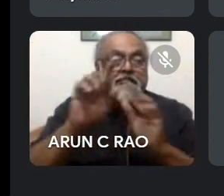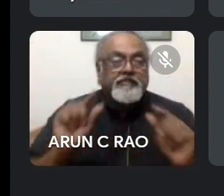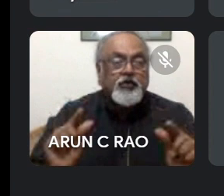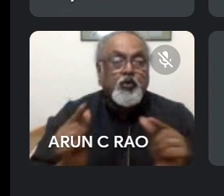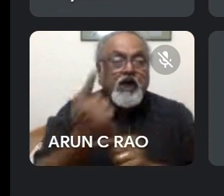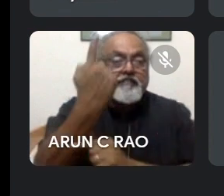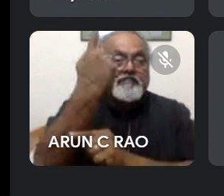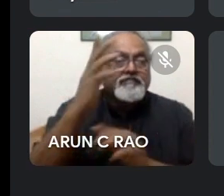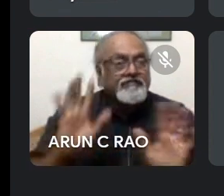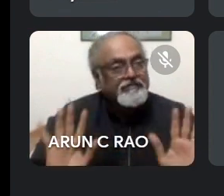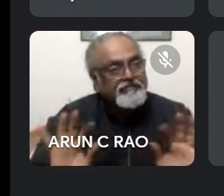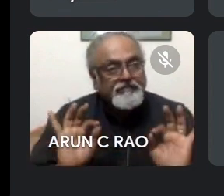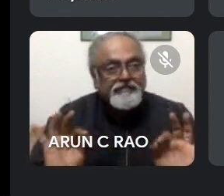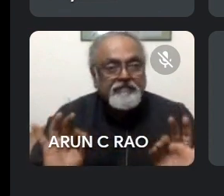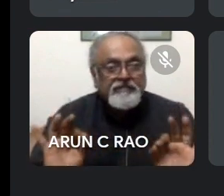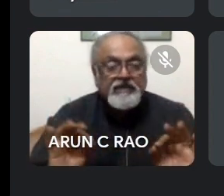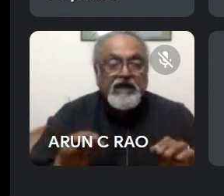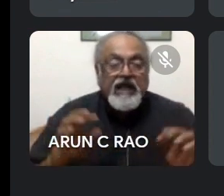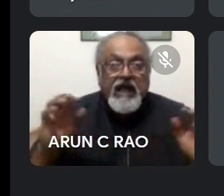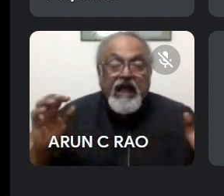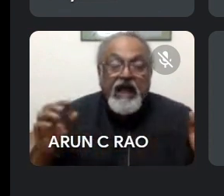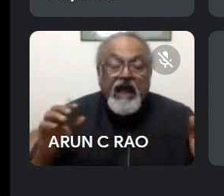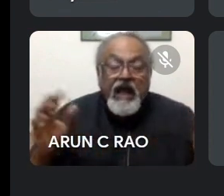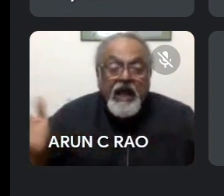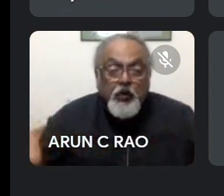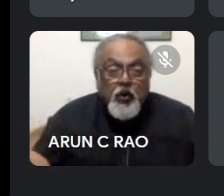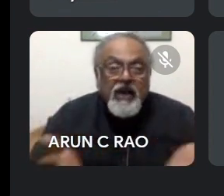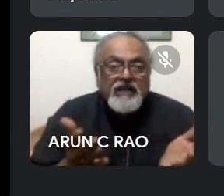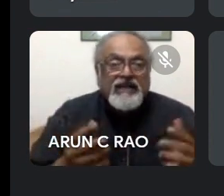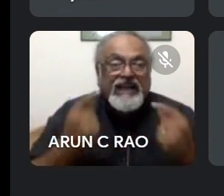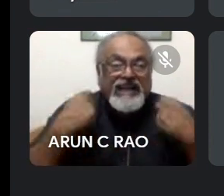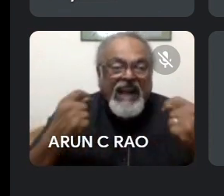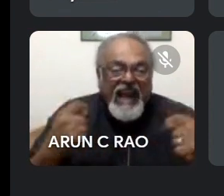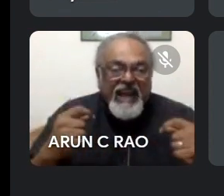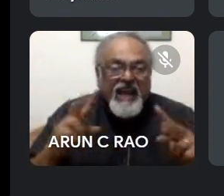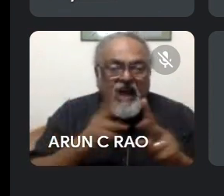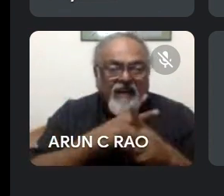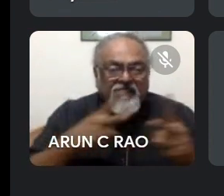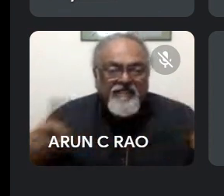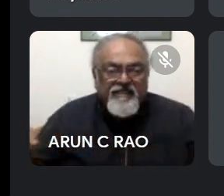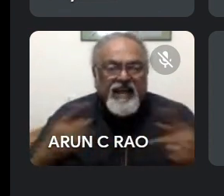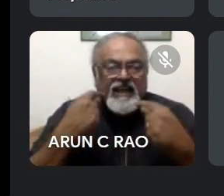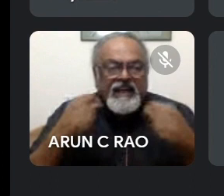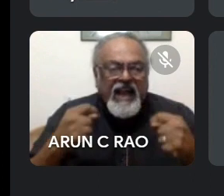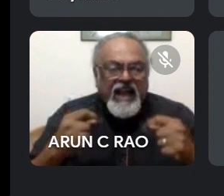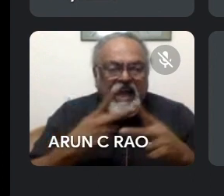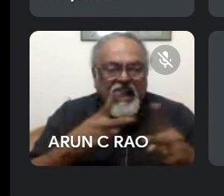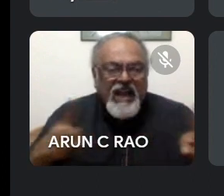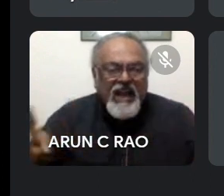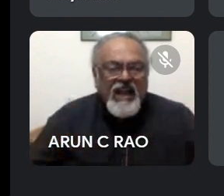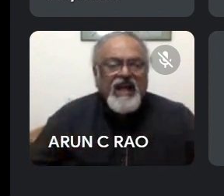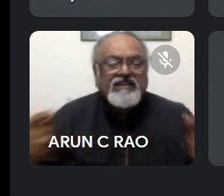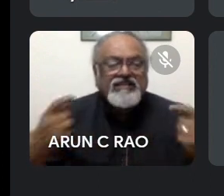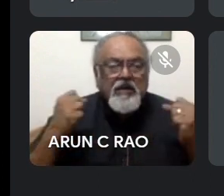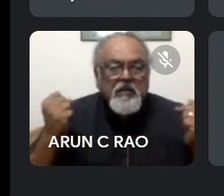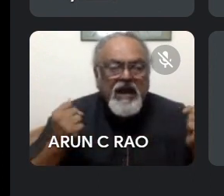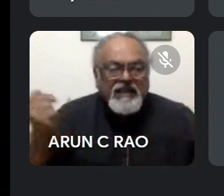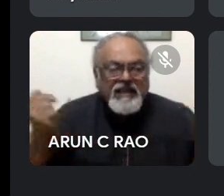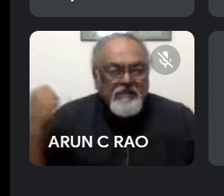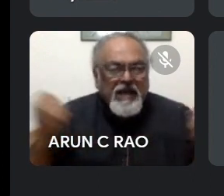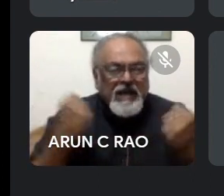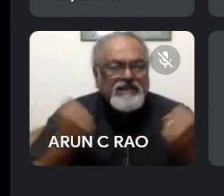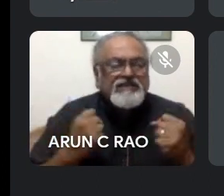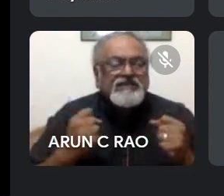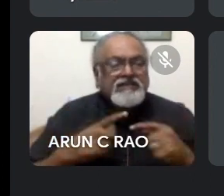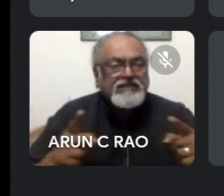And this includes, when I say the word encourage, I mean it on a personal level and on an interpersonal level. Sometimes parents find it